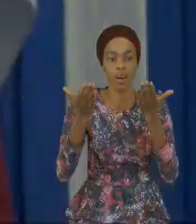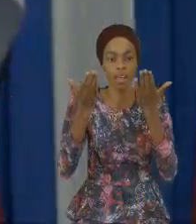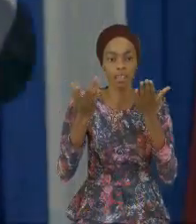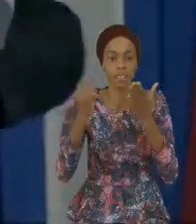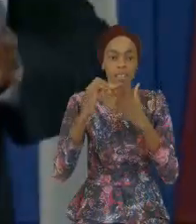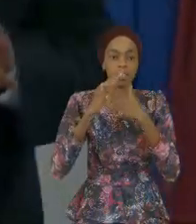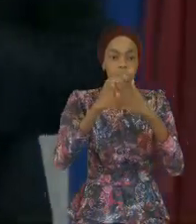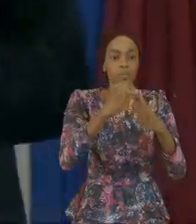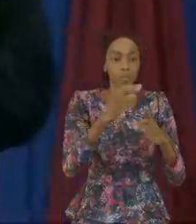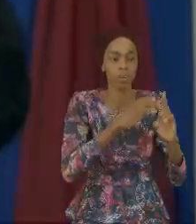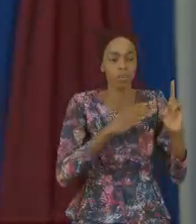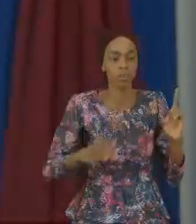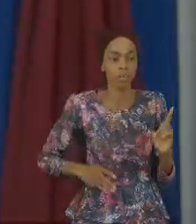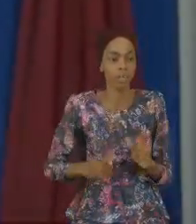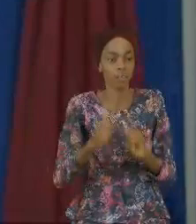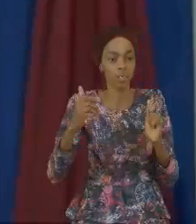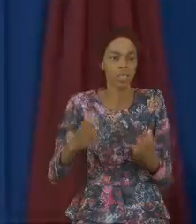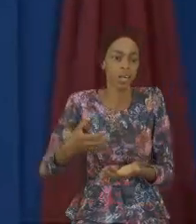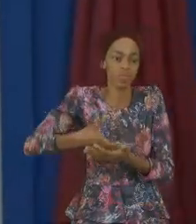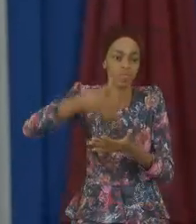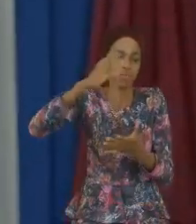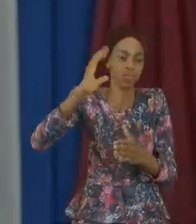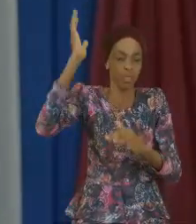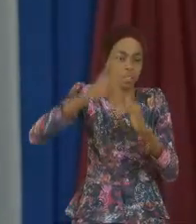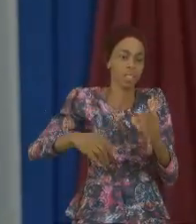greater riches than the treasures in